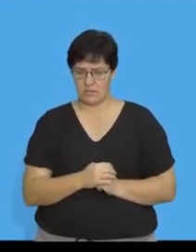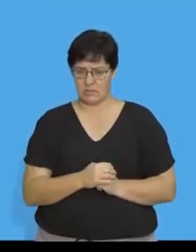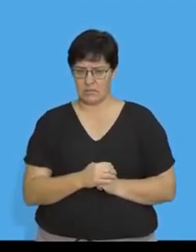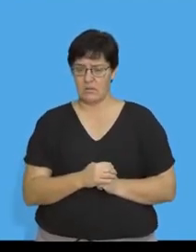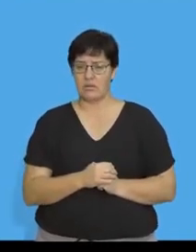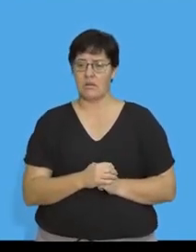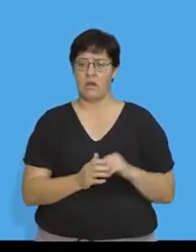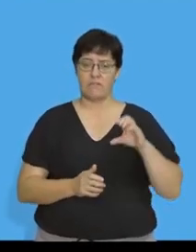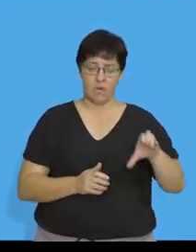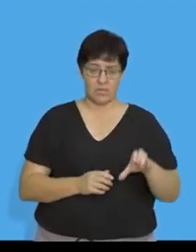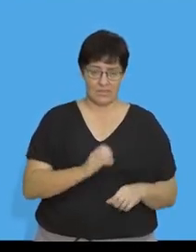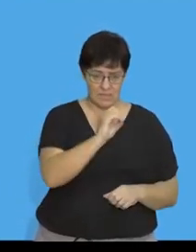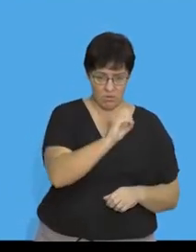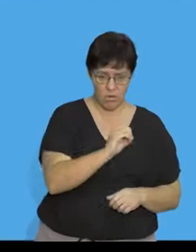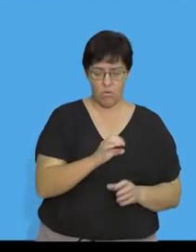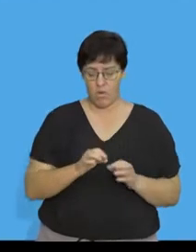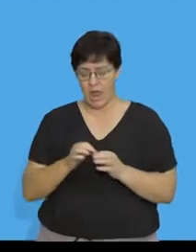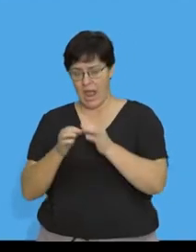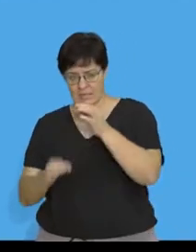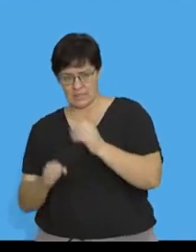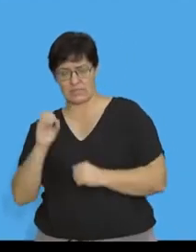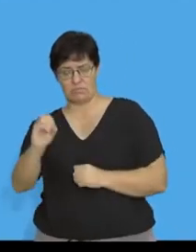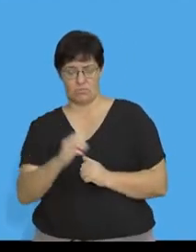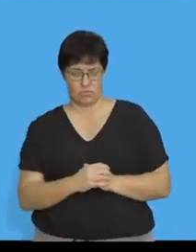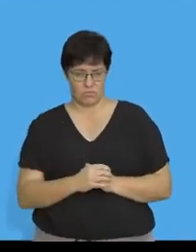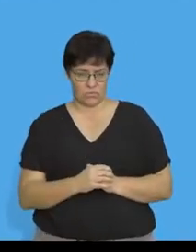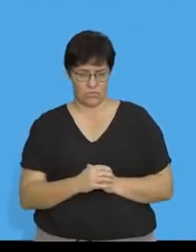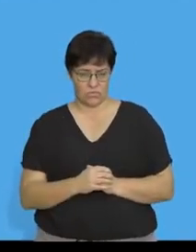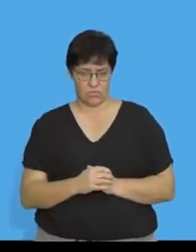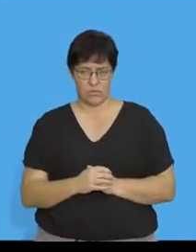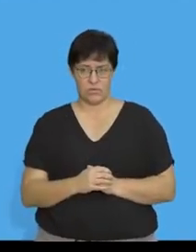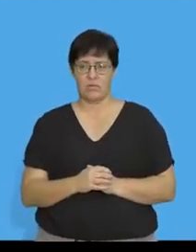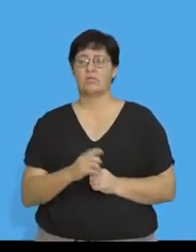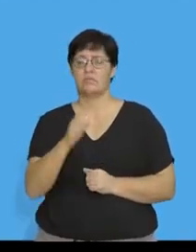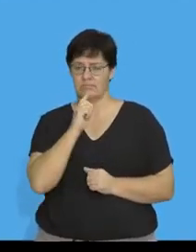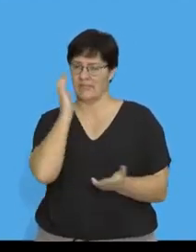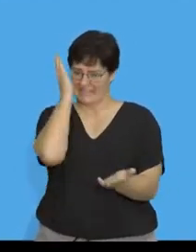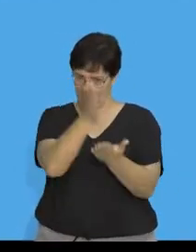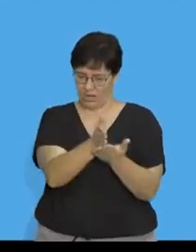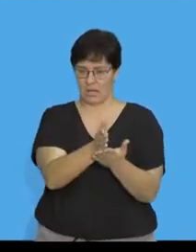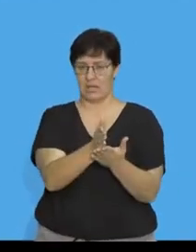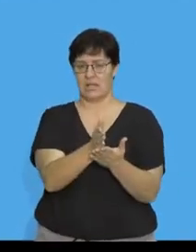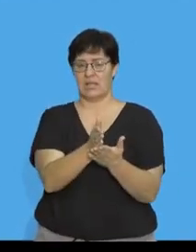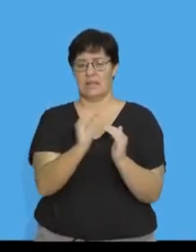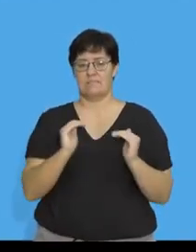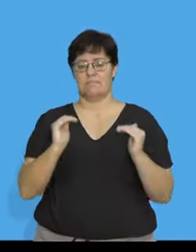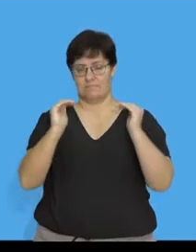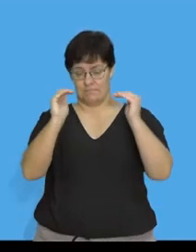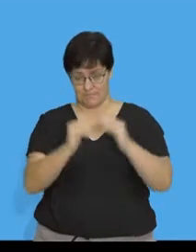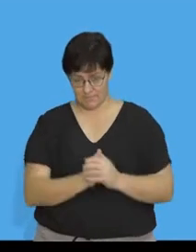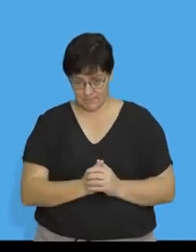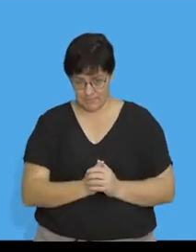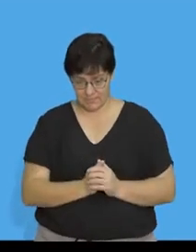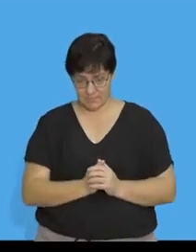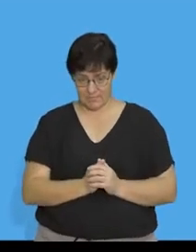here, and I'm going to say one of the things that a curved graph that kind of looks like that